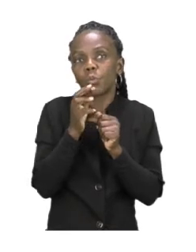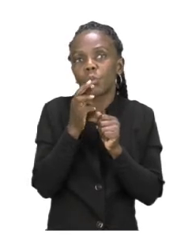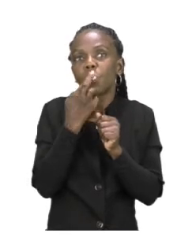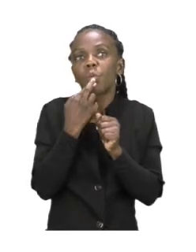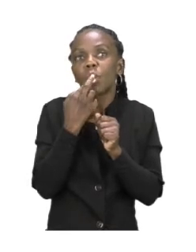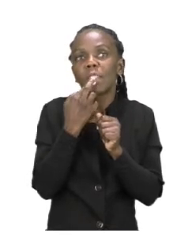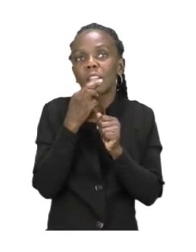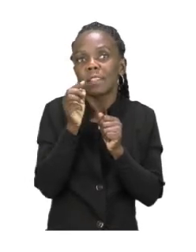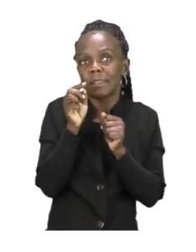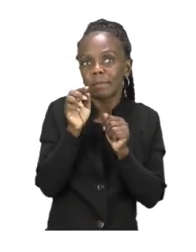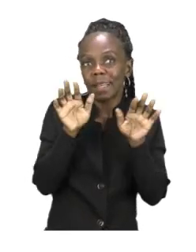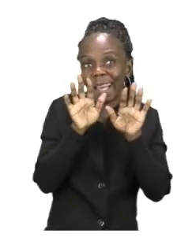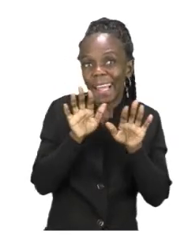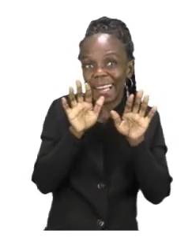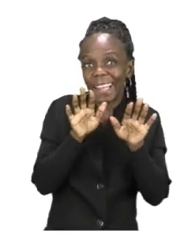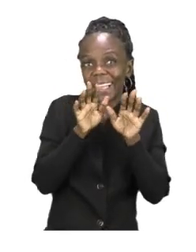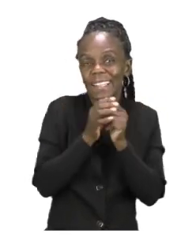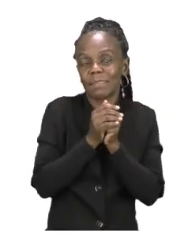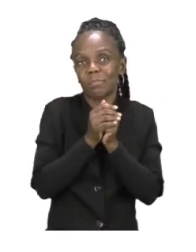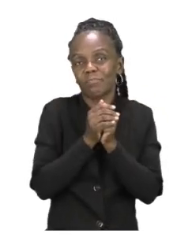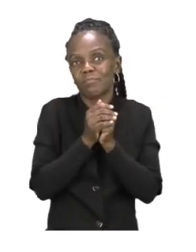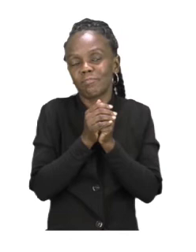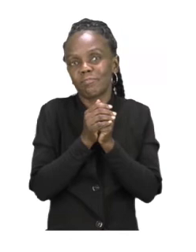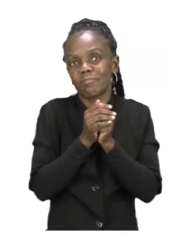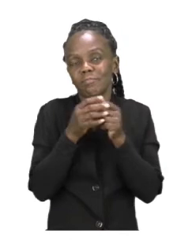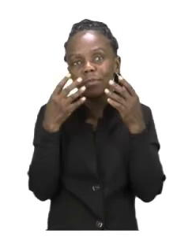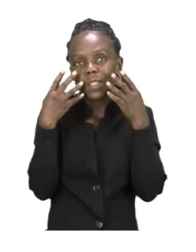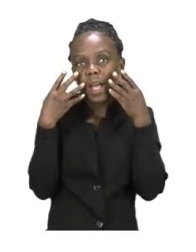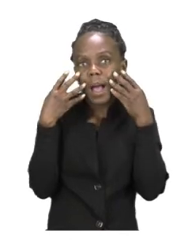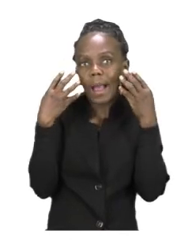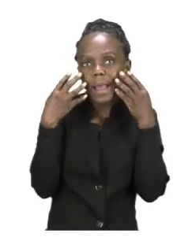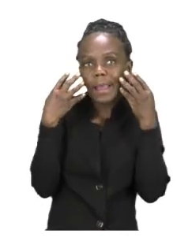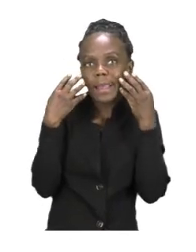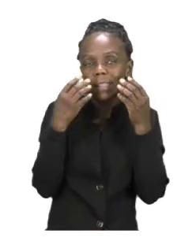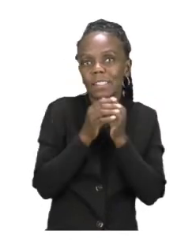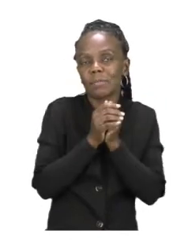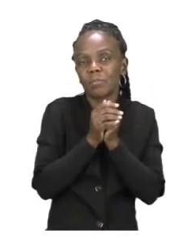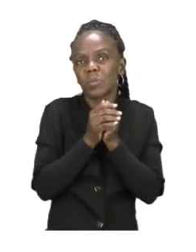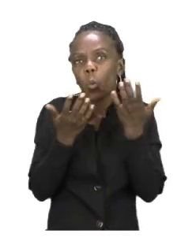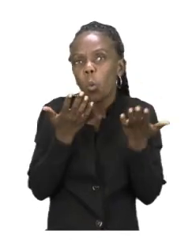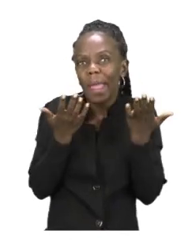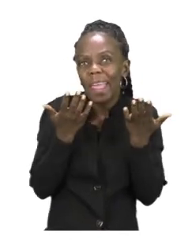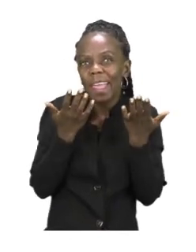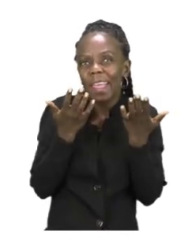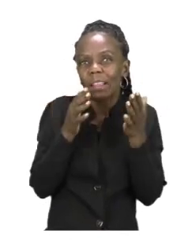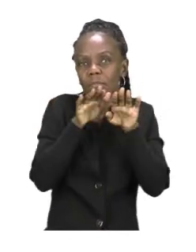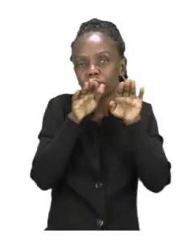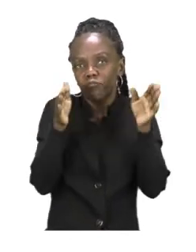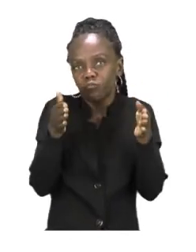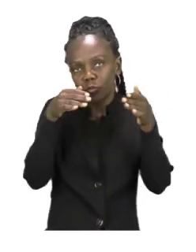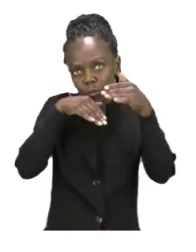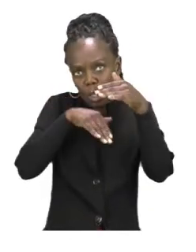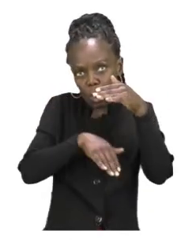Then our cat from earlier, Mr. Cat, is sitting